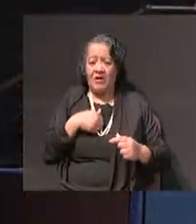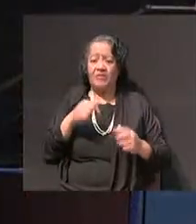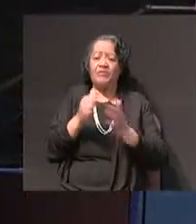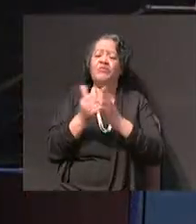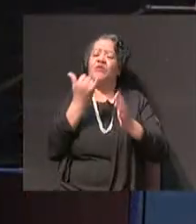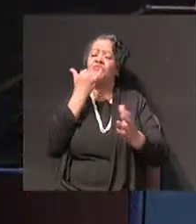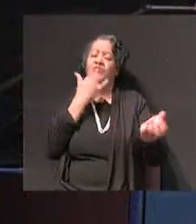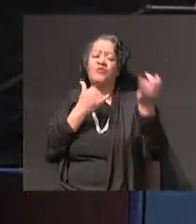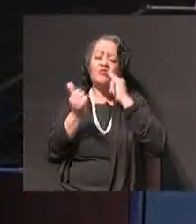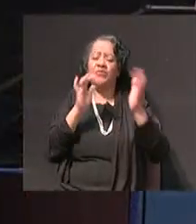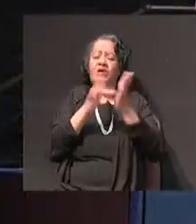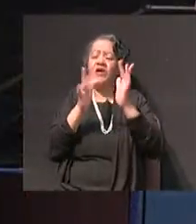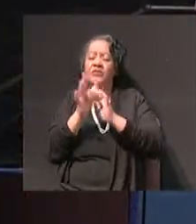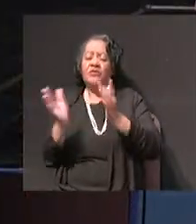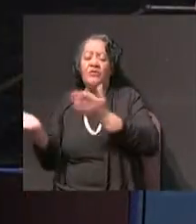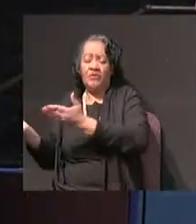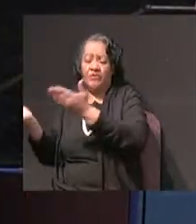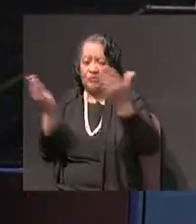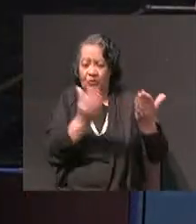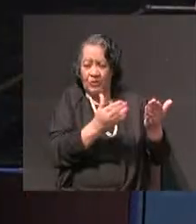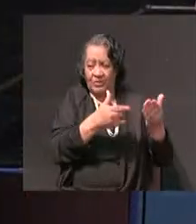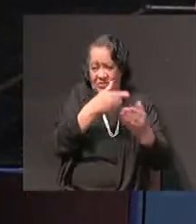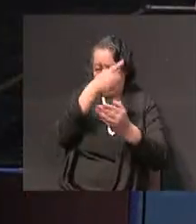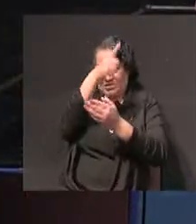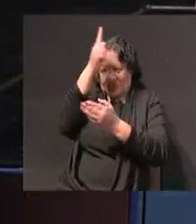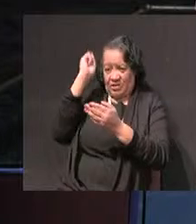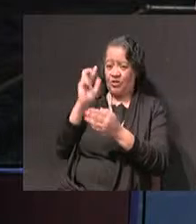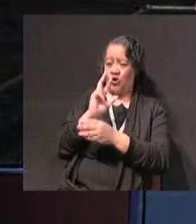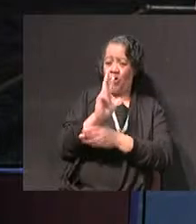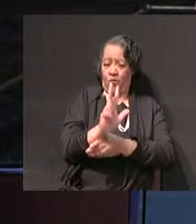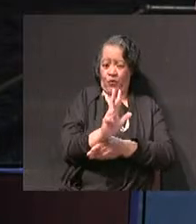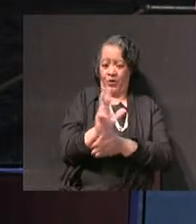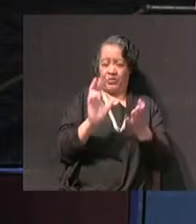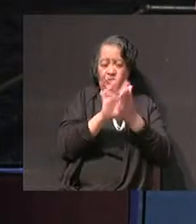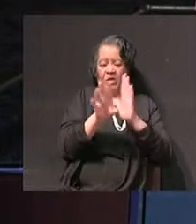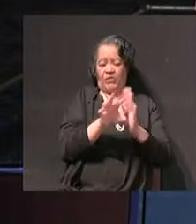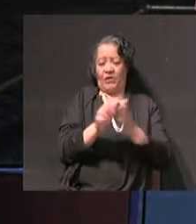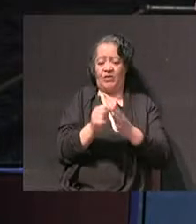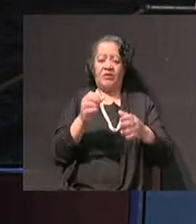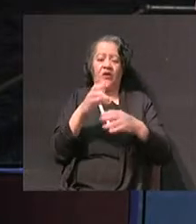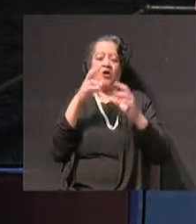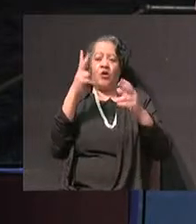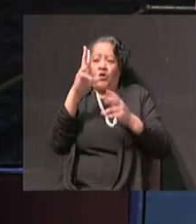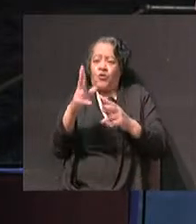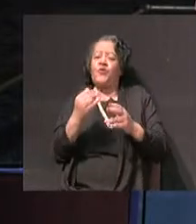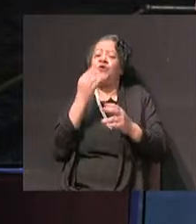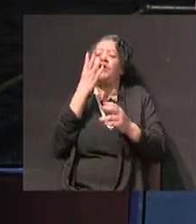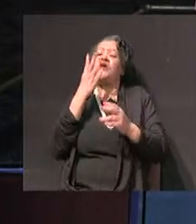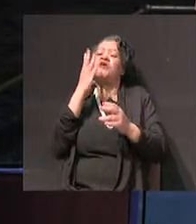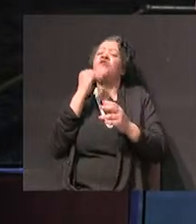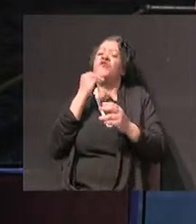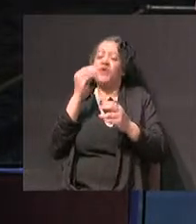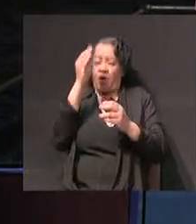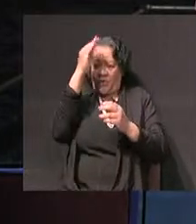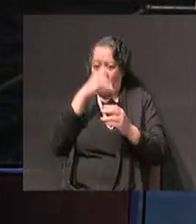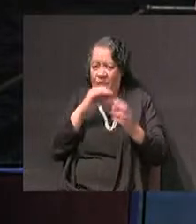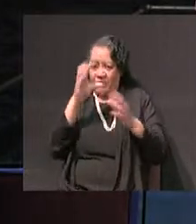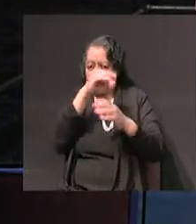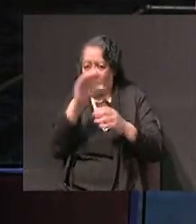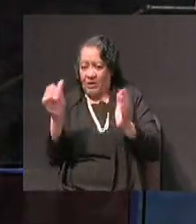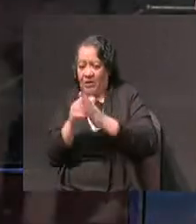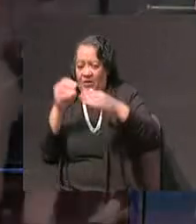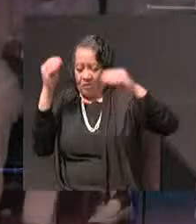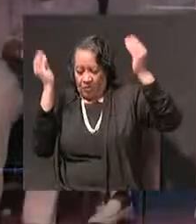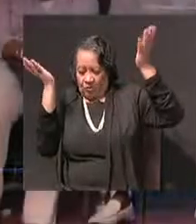my iniquity. Maybe he took him to Daniel 3, where Shadrach, Meshach, and Abednego got thrown into